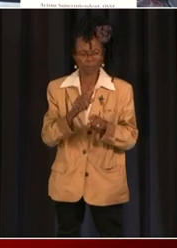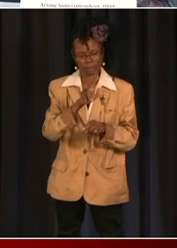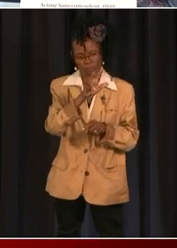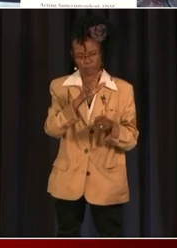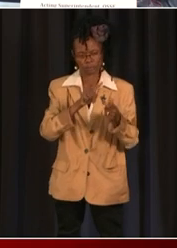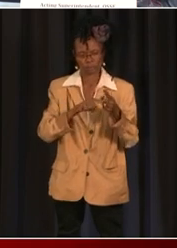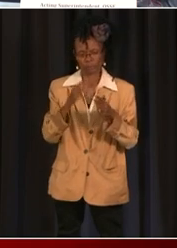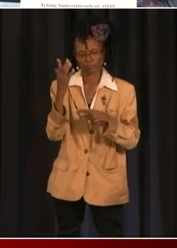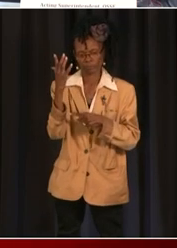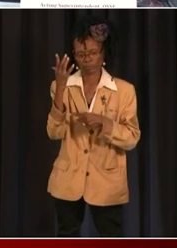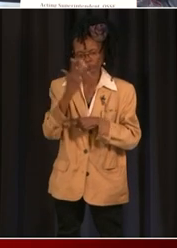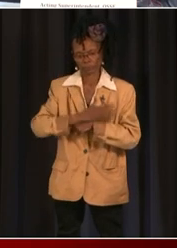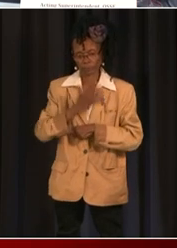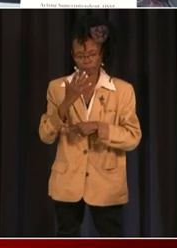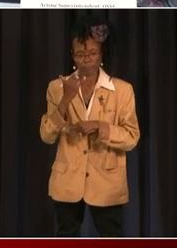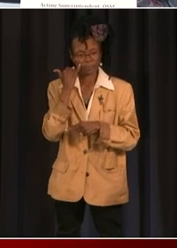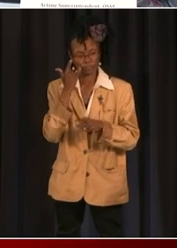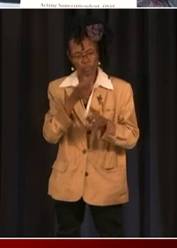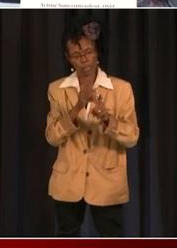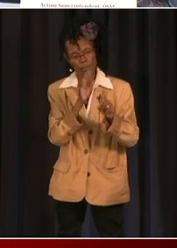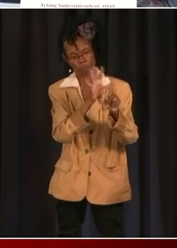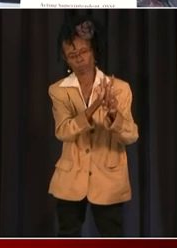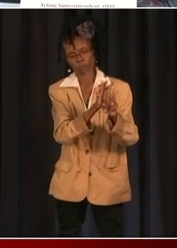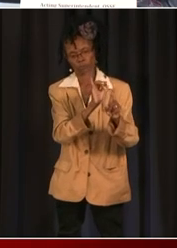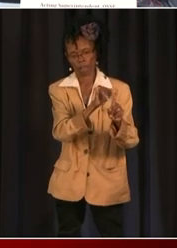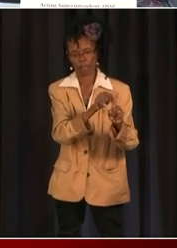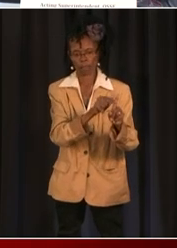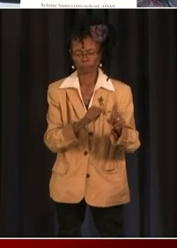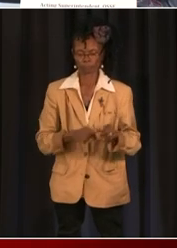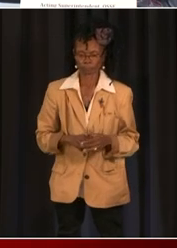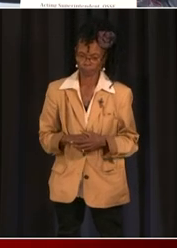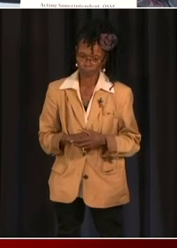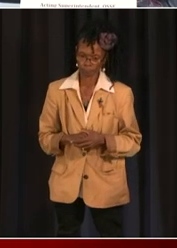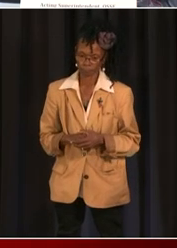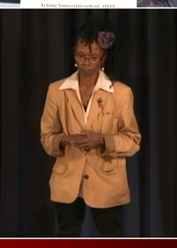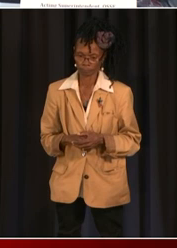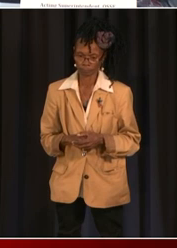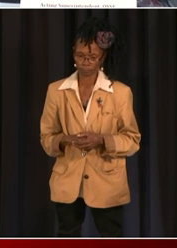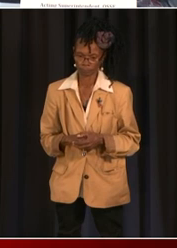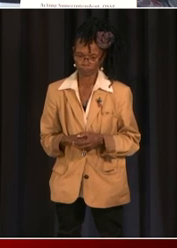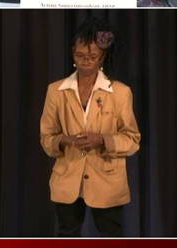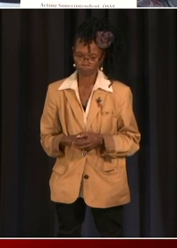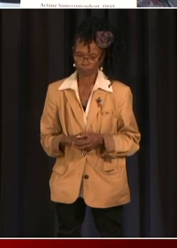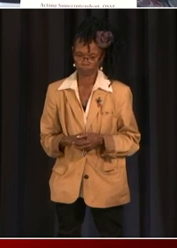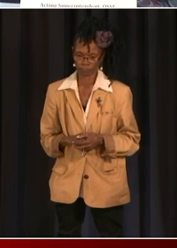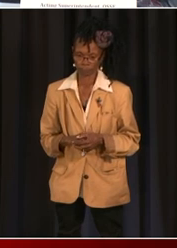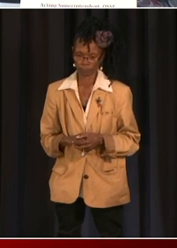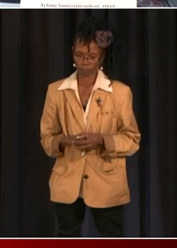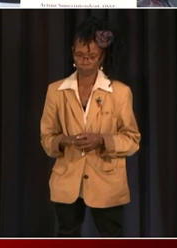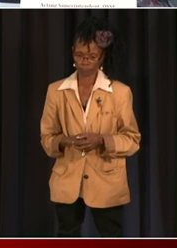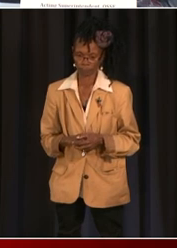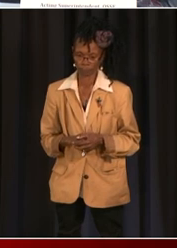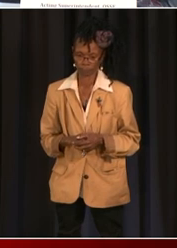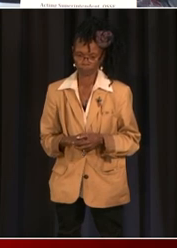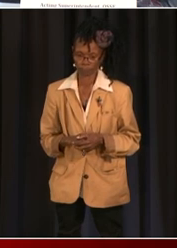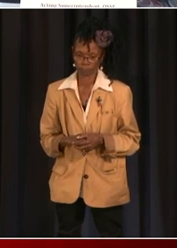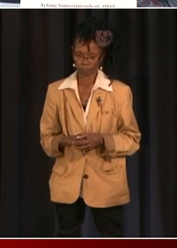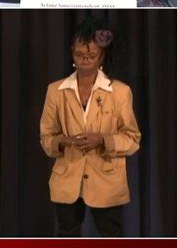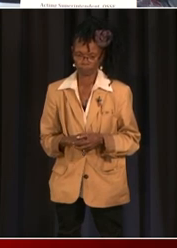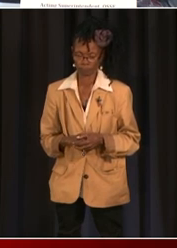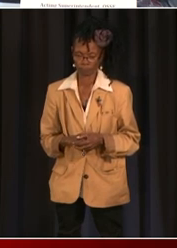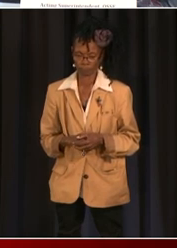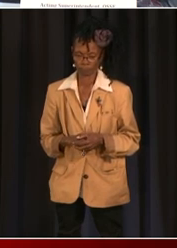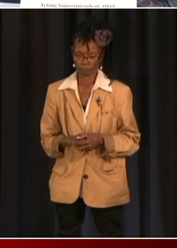individual. In the most recent guidance for schools, the Center for Disease Control and Prevention and DC Health articulated an important